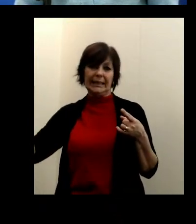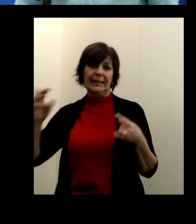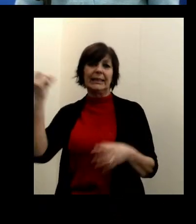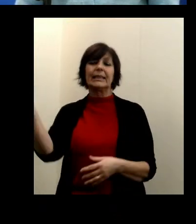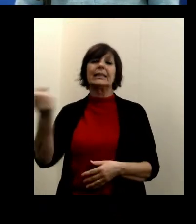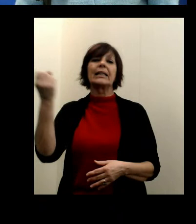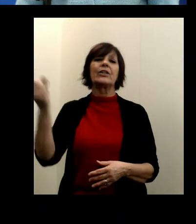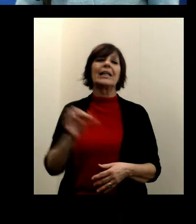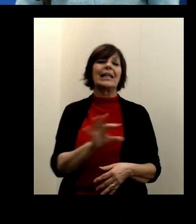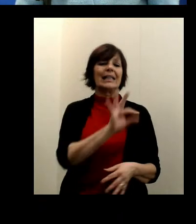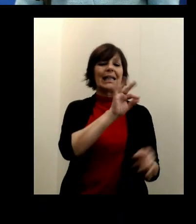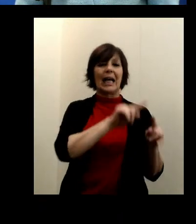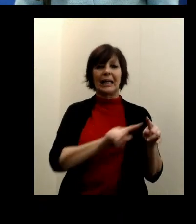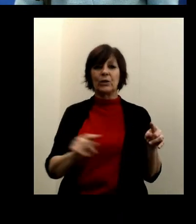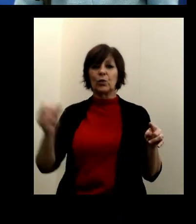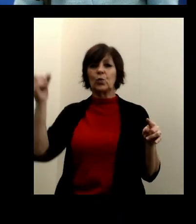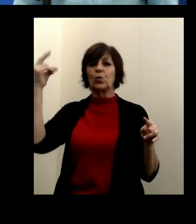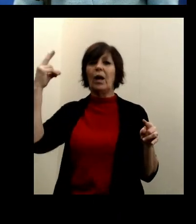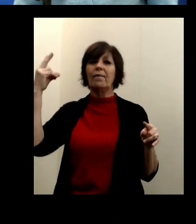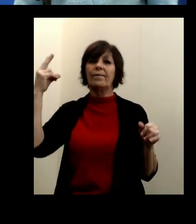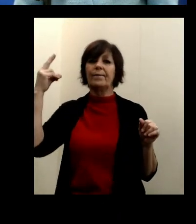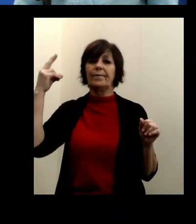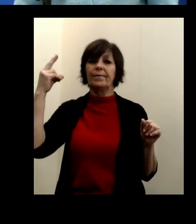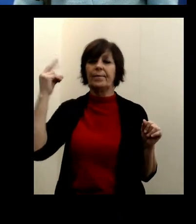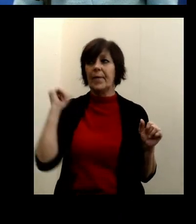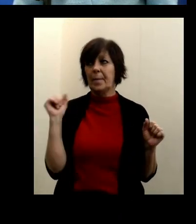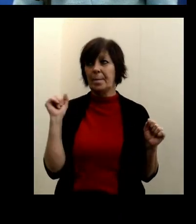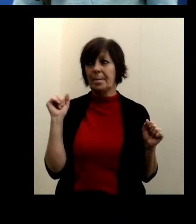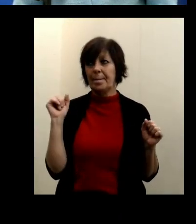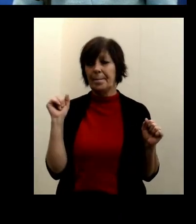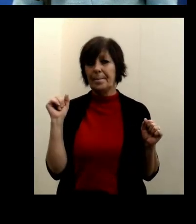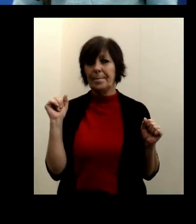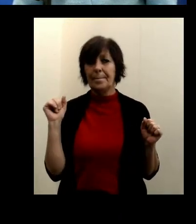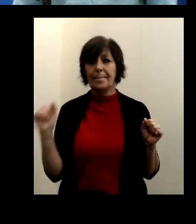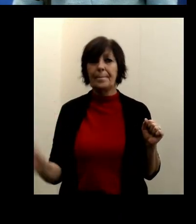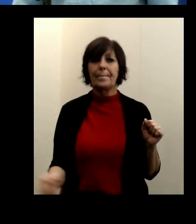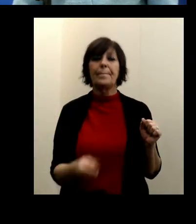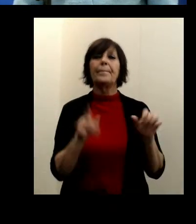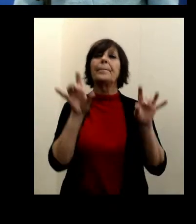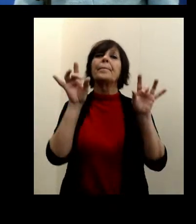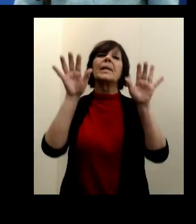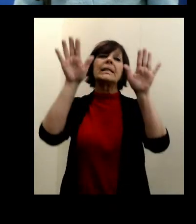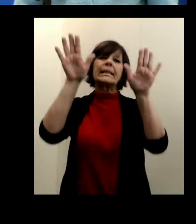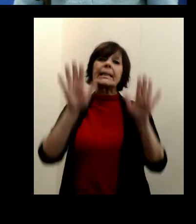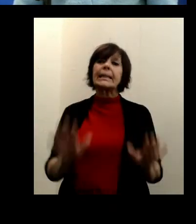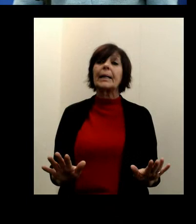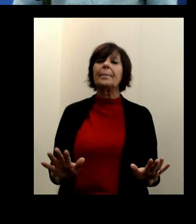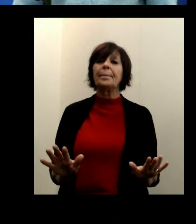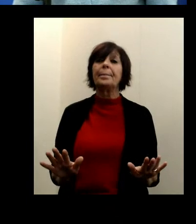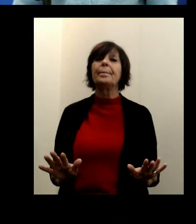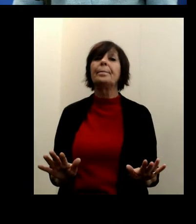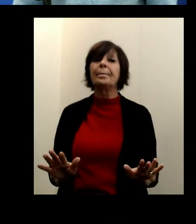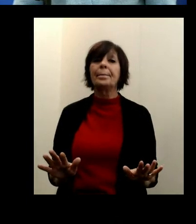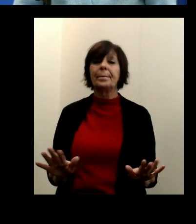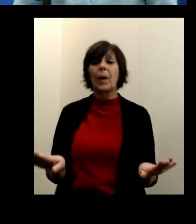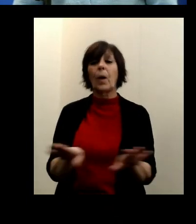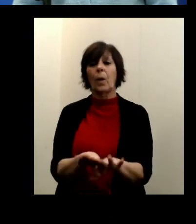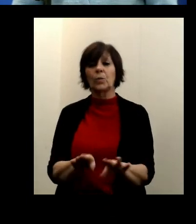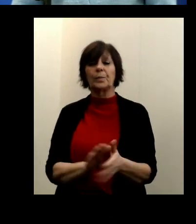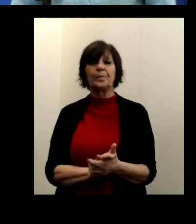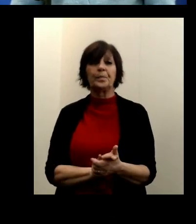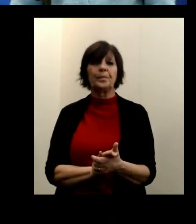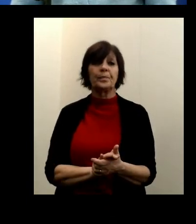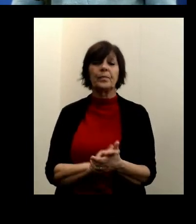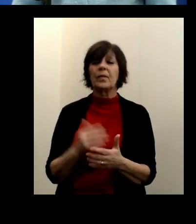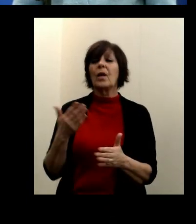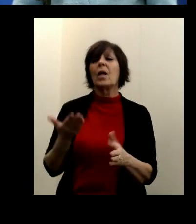we're going to be open and answering phones from 9 a.m. to 12 p.m. And then Sundays, we are going to be closed. Over